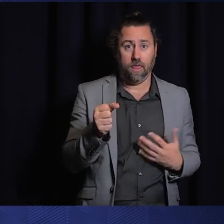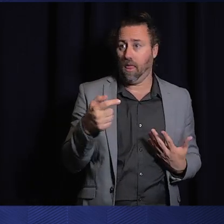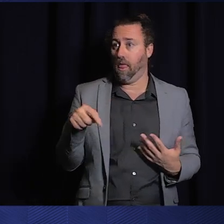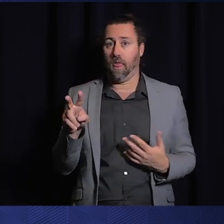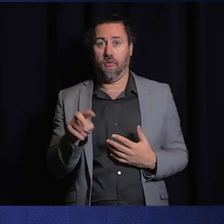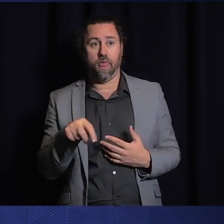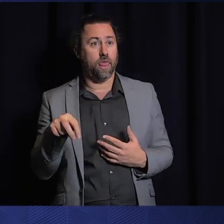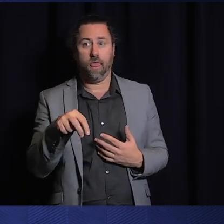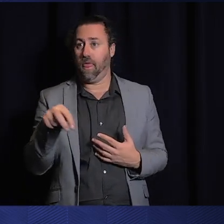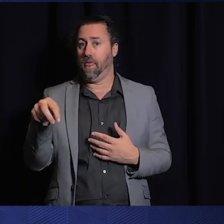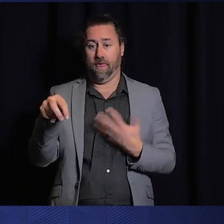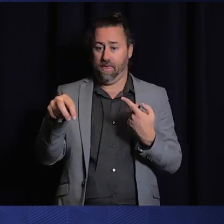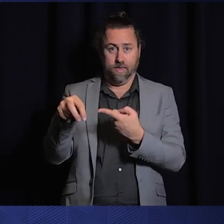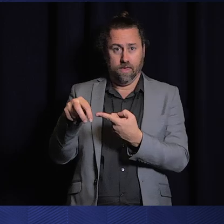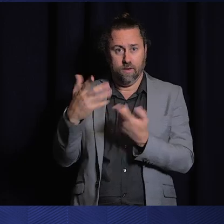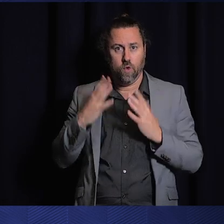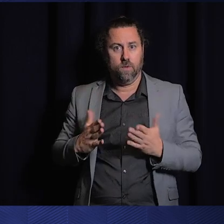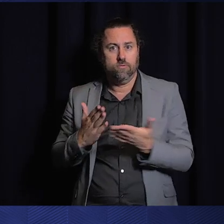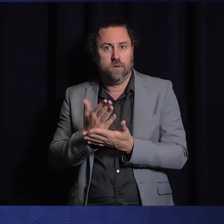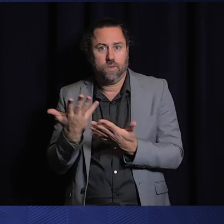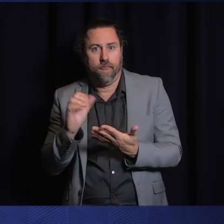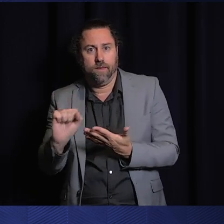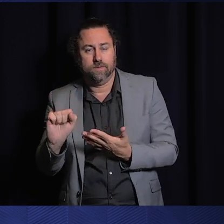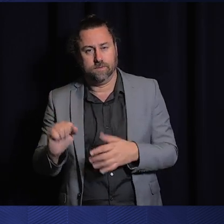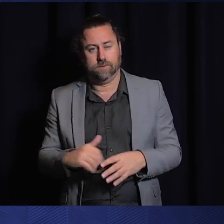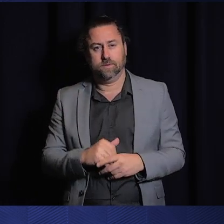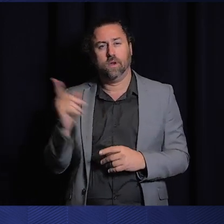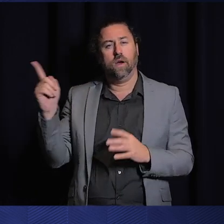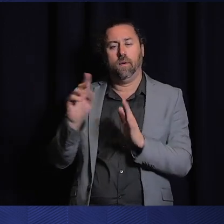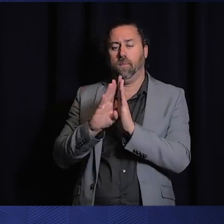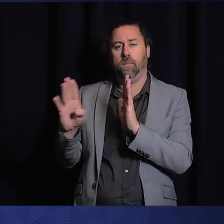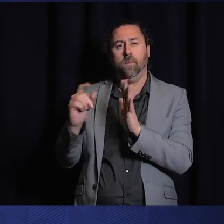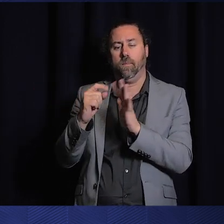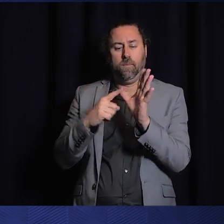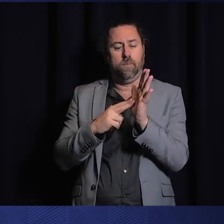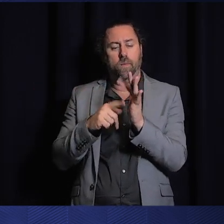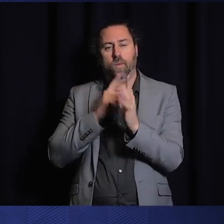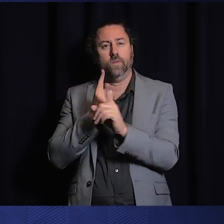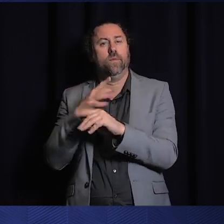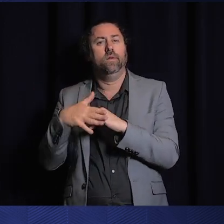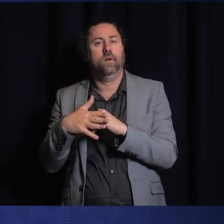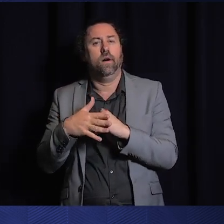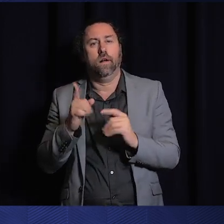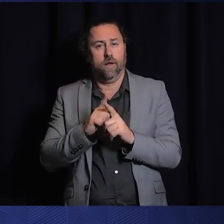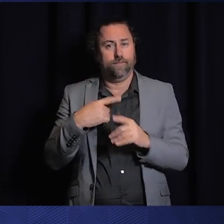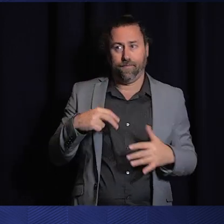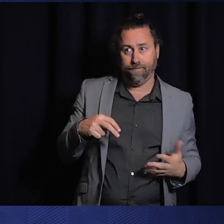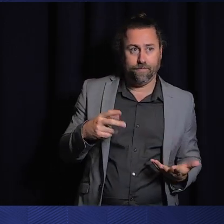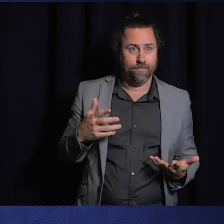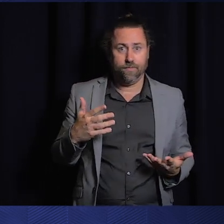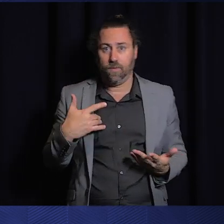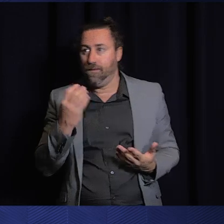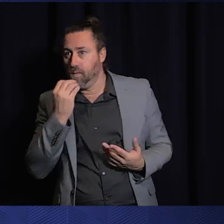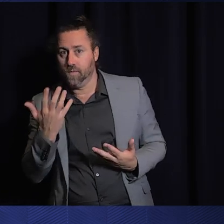to be clear when we hear from the panel, but it relates to the impacts of being displaced in terms of rights to